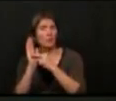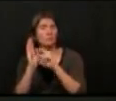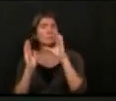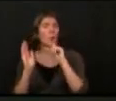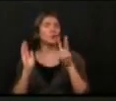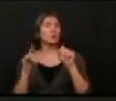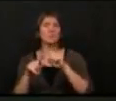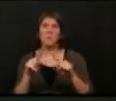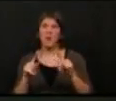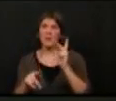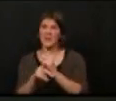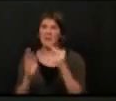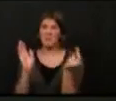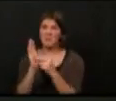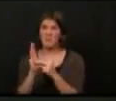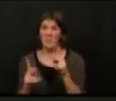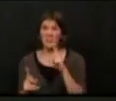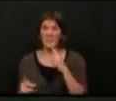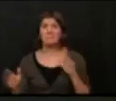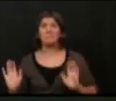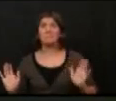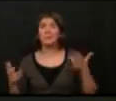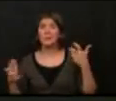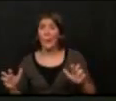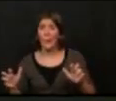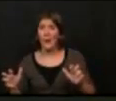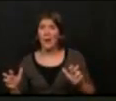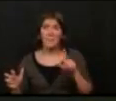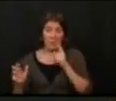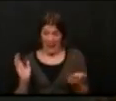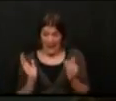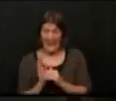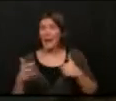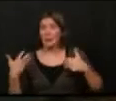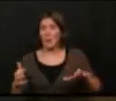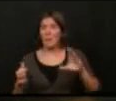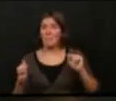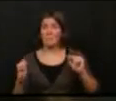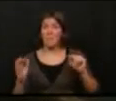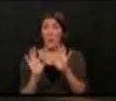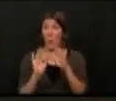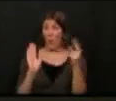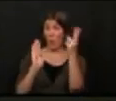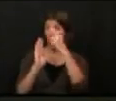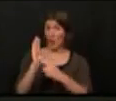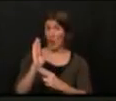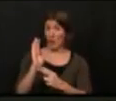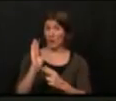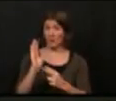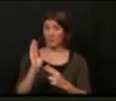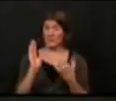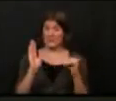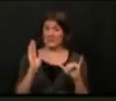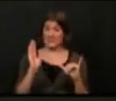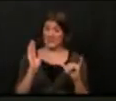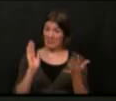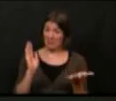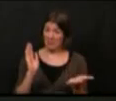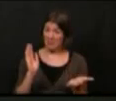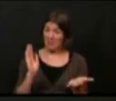weren't. Nobody wanted to do them then, and I'm not necessarily saying we want to do them now. But are they, as John said, are they still viable options